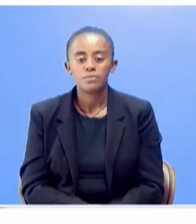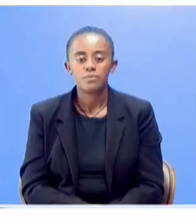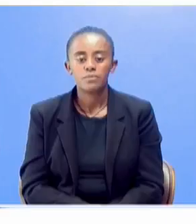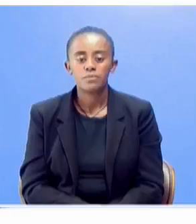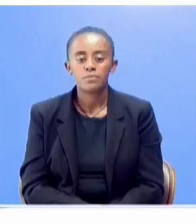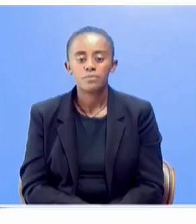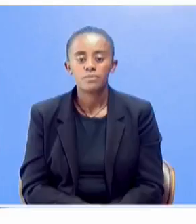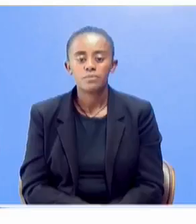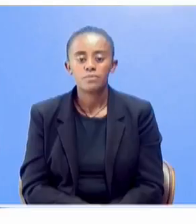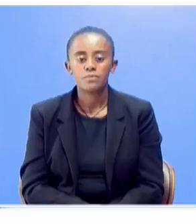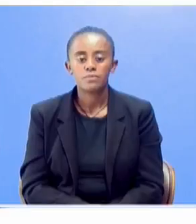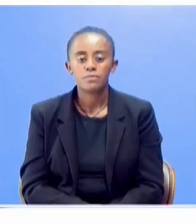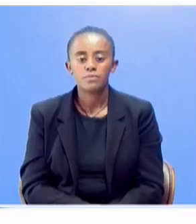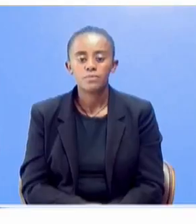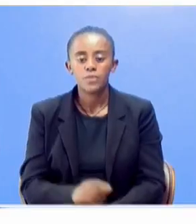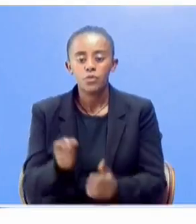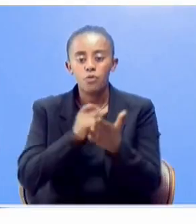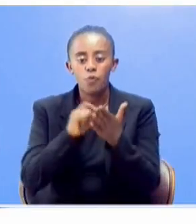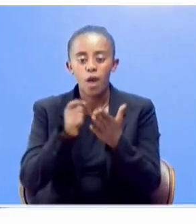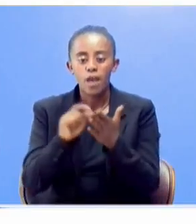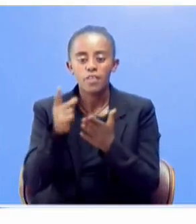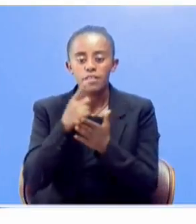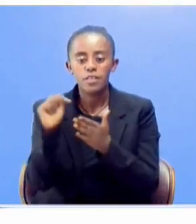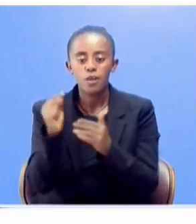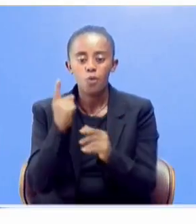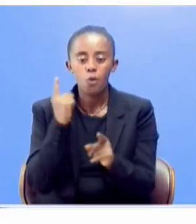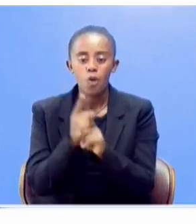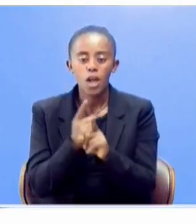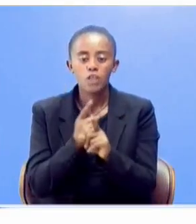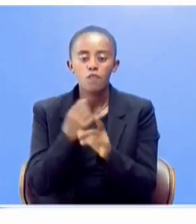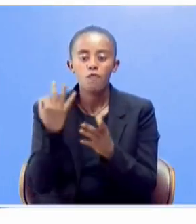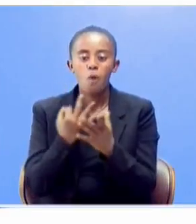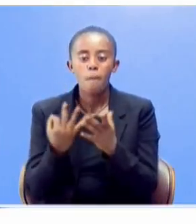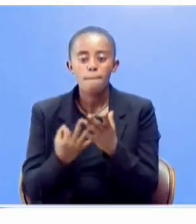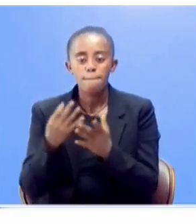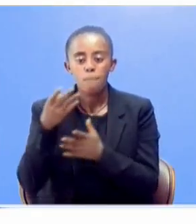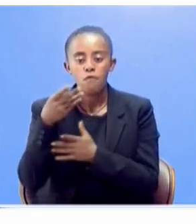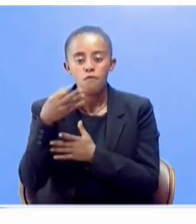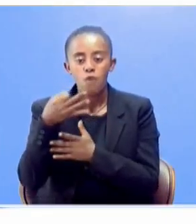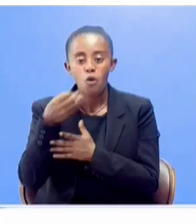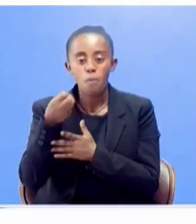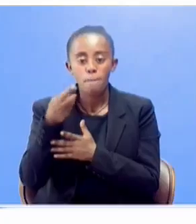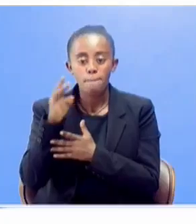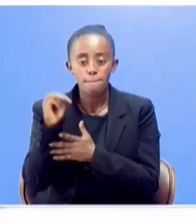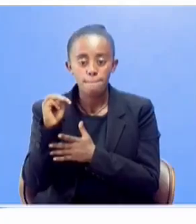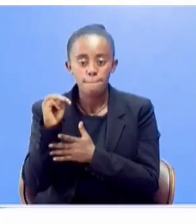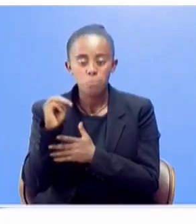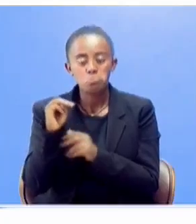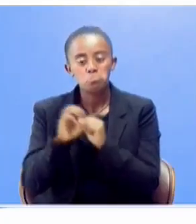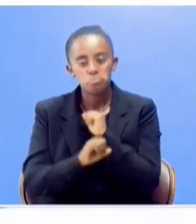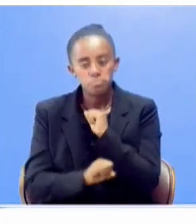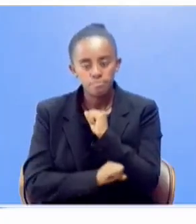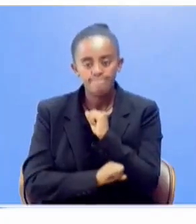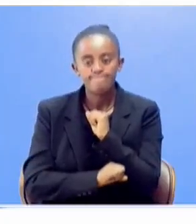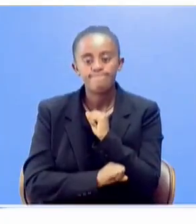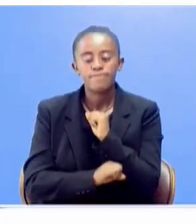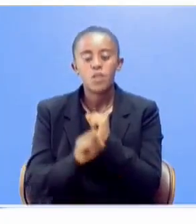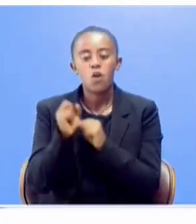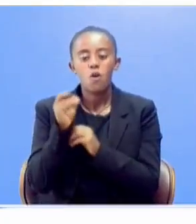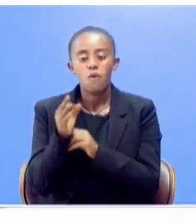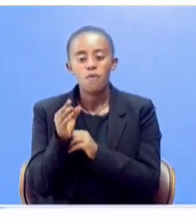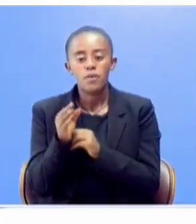Write the correct form of, write the correct